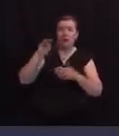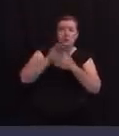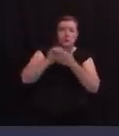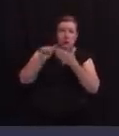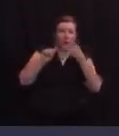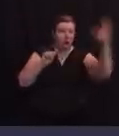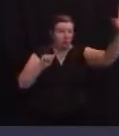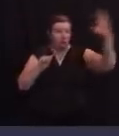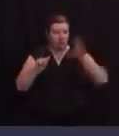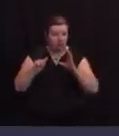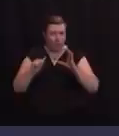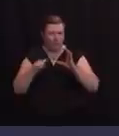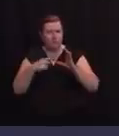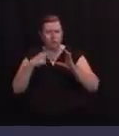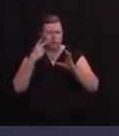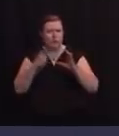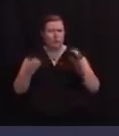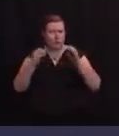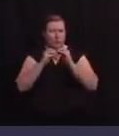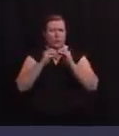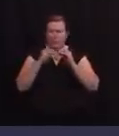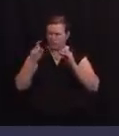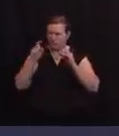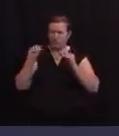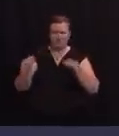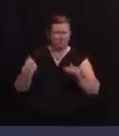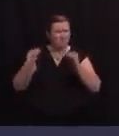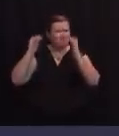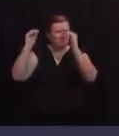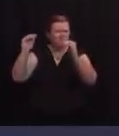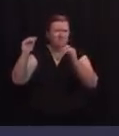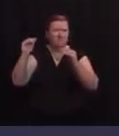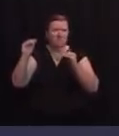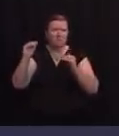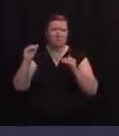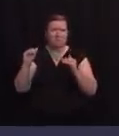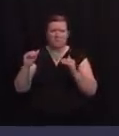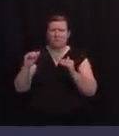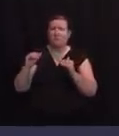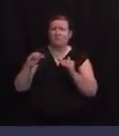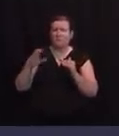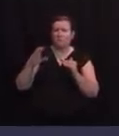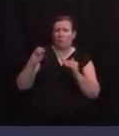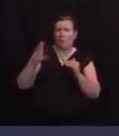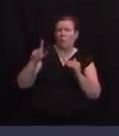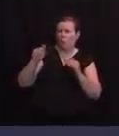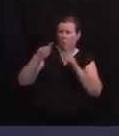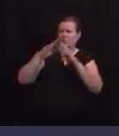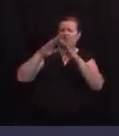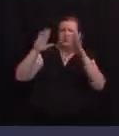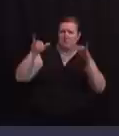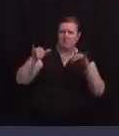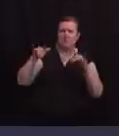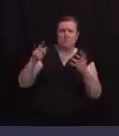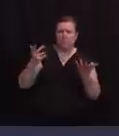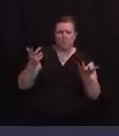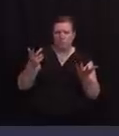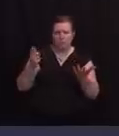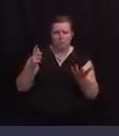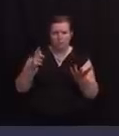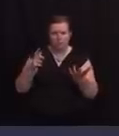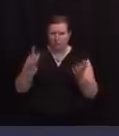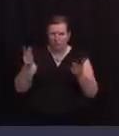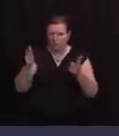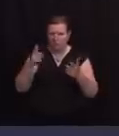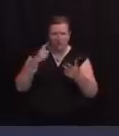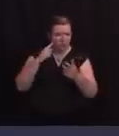overwhelmed and underprepared the COBOL computer system was during all the unemployment filings and all the system crashes last year. So